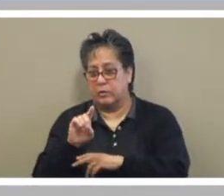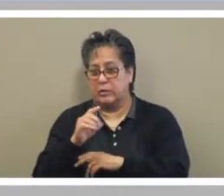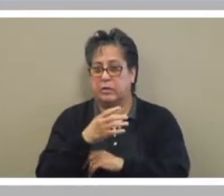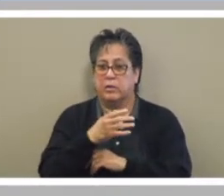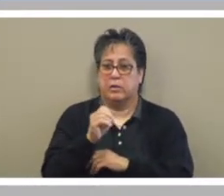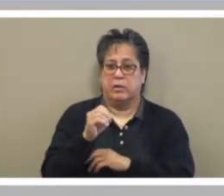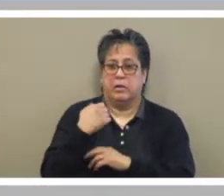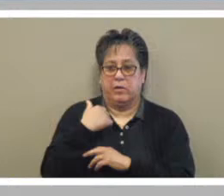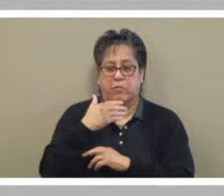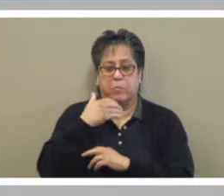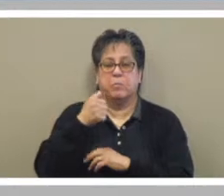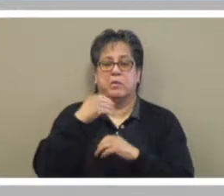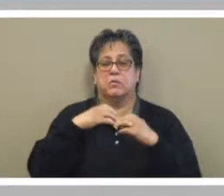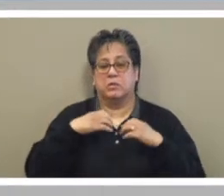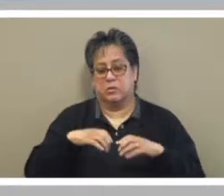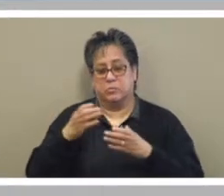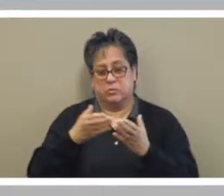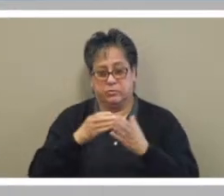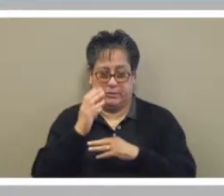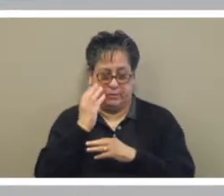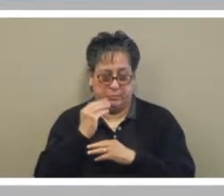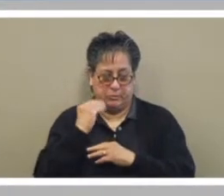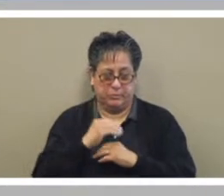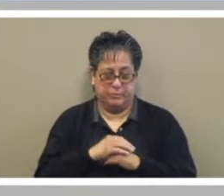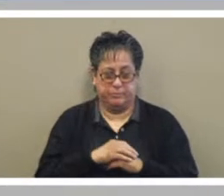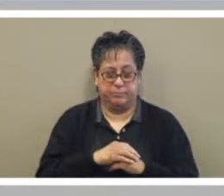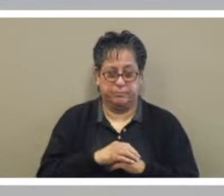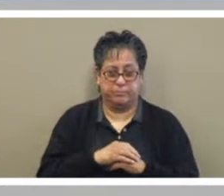ultimately a better customer service experience.